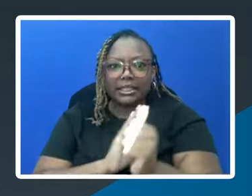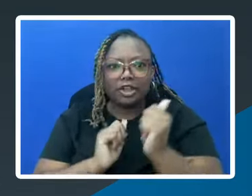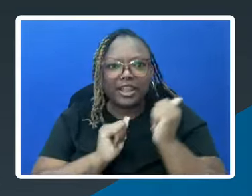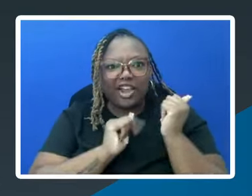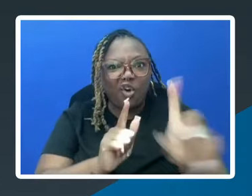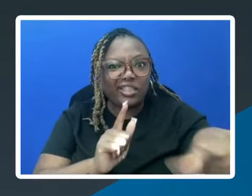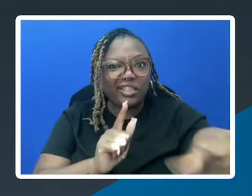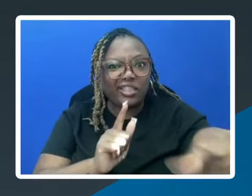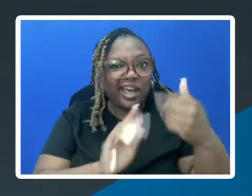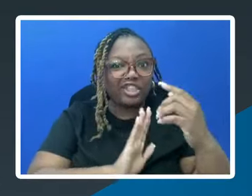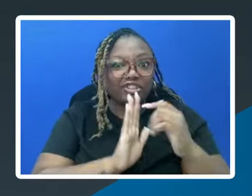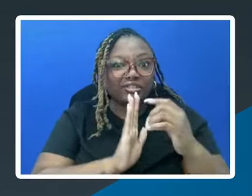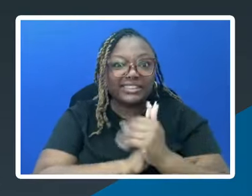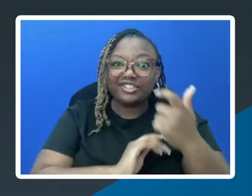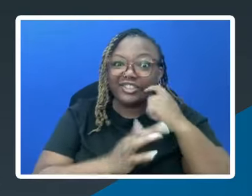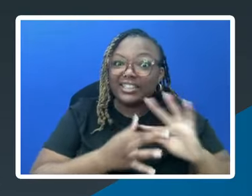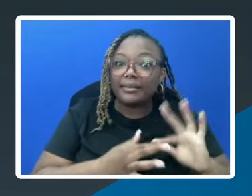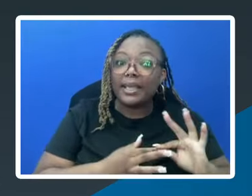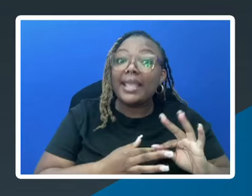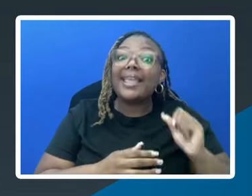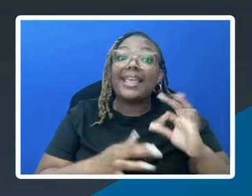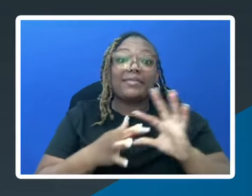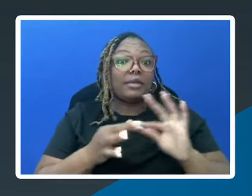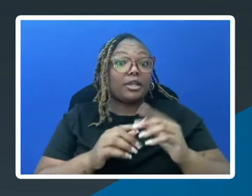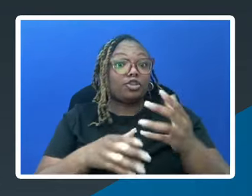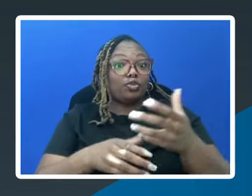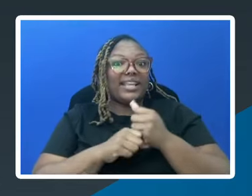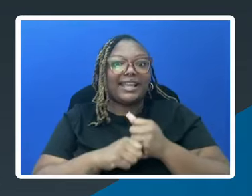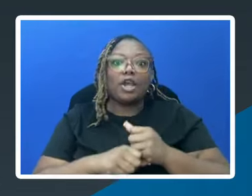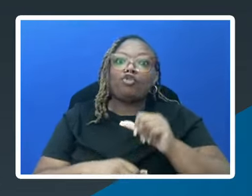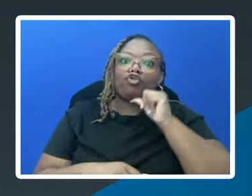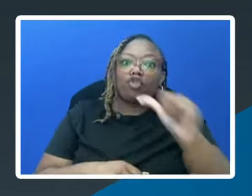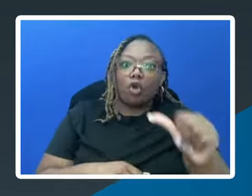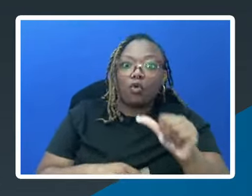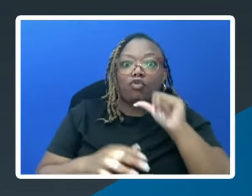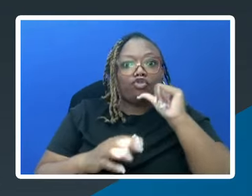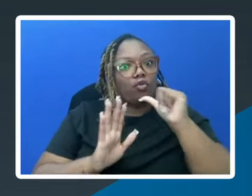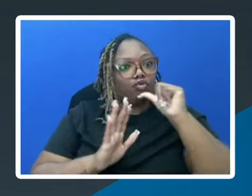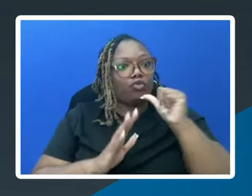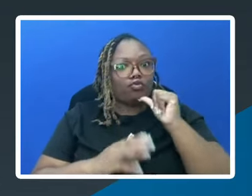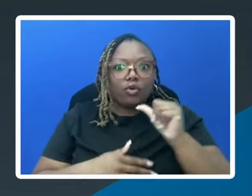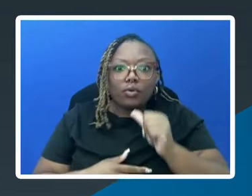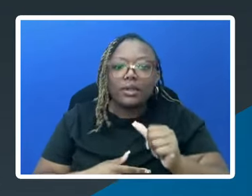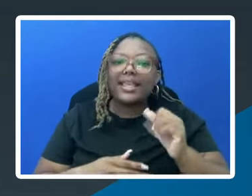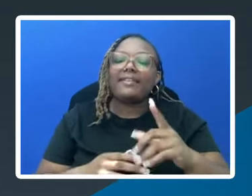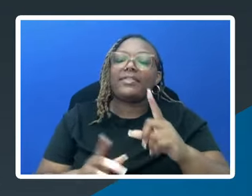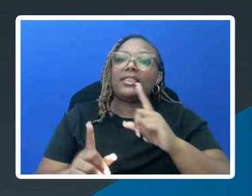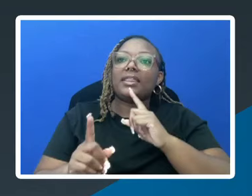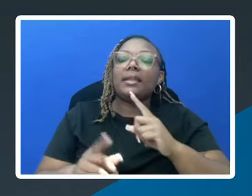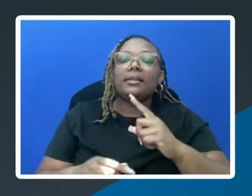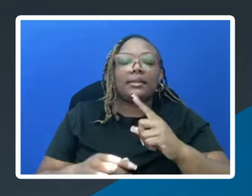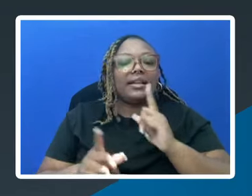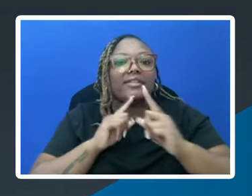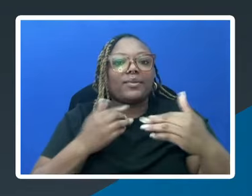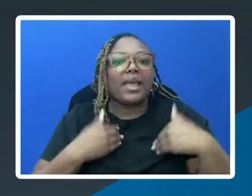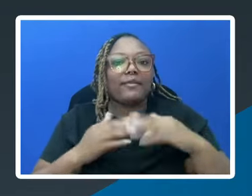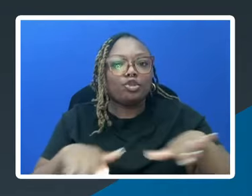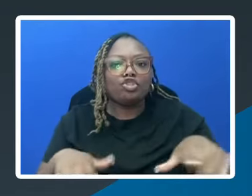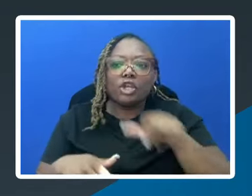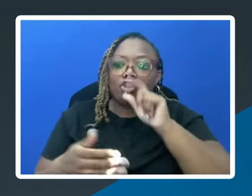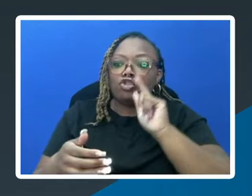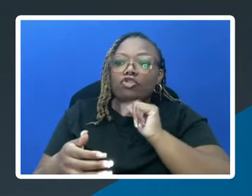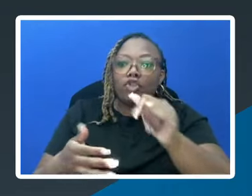the message that we're getting is a list of don'ts, right? If the conversation we're having with kids is don't do this and don't do that and don't make this